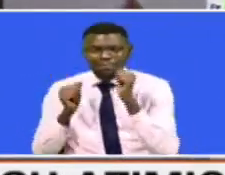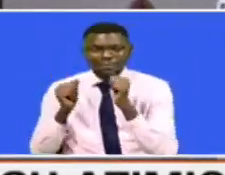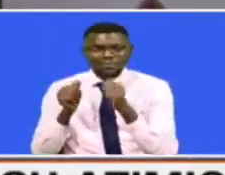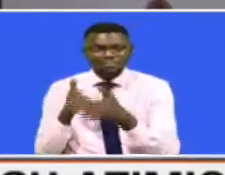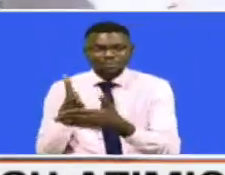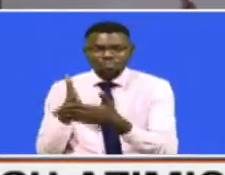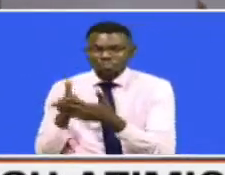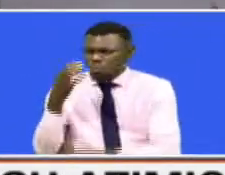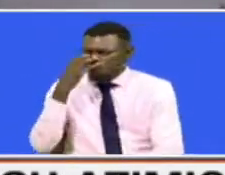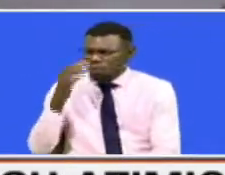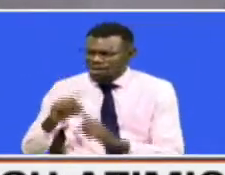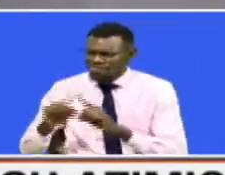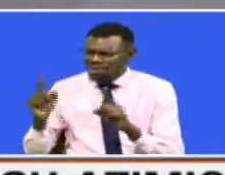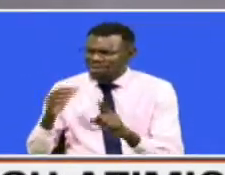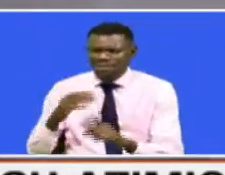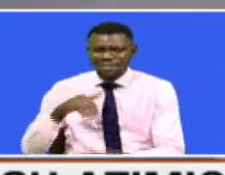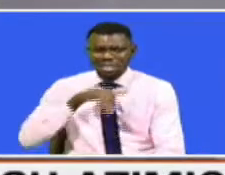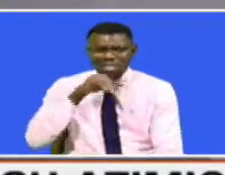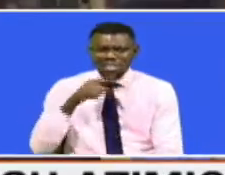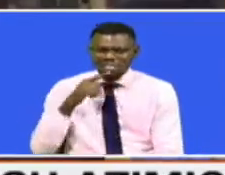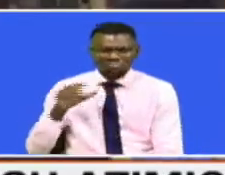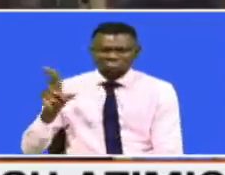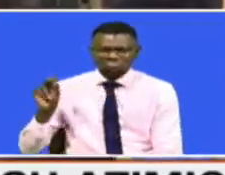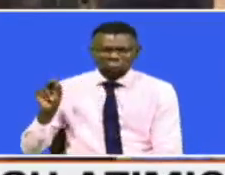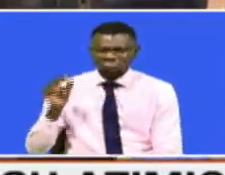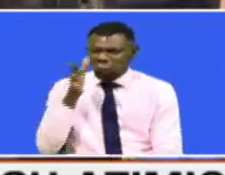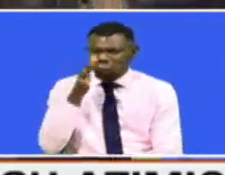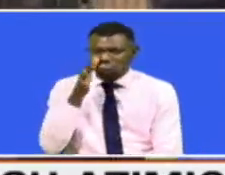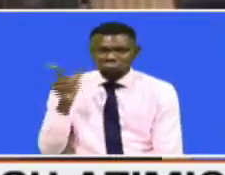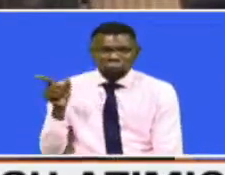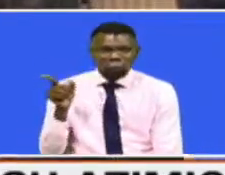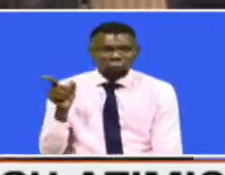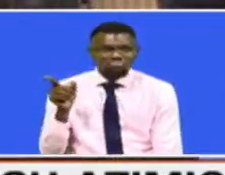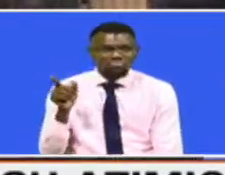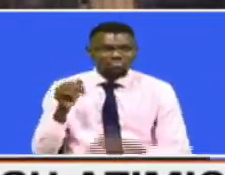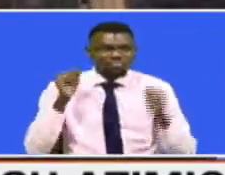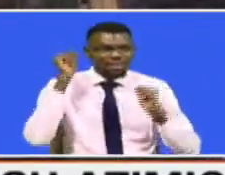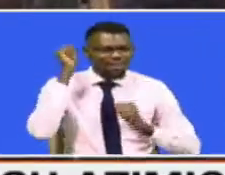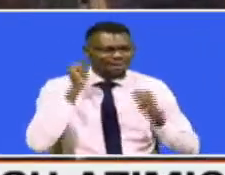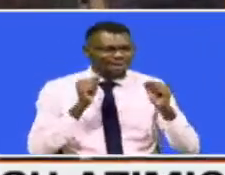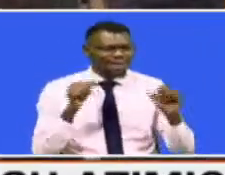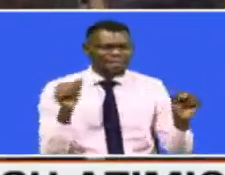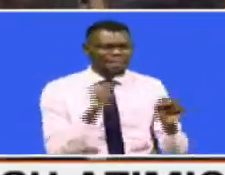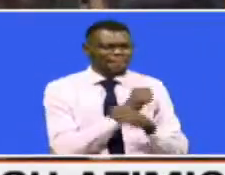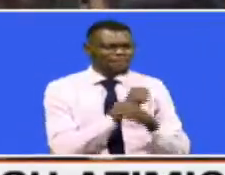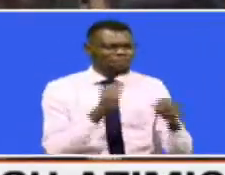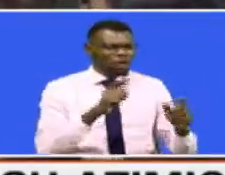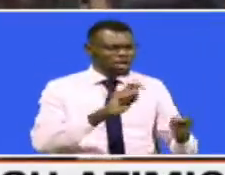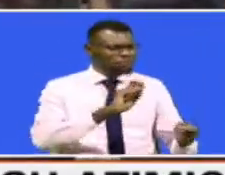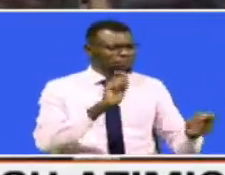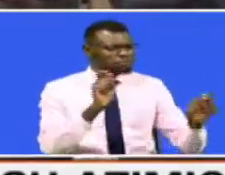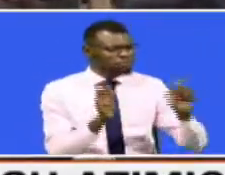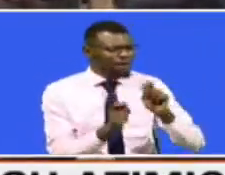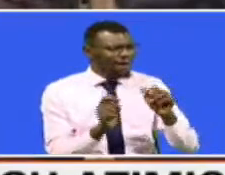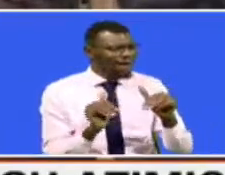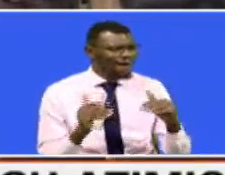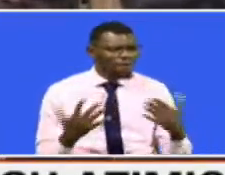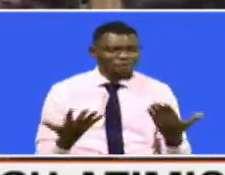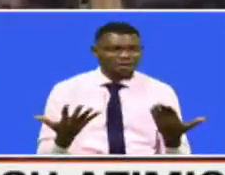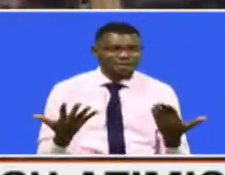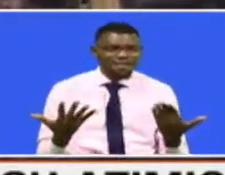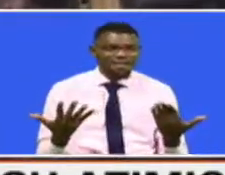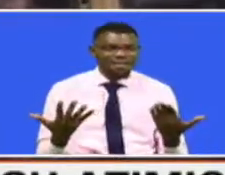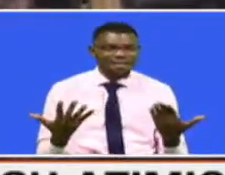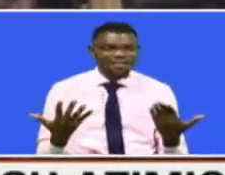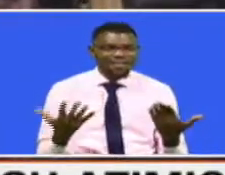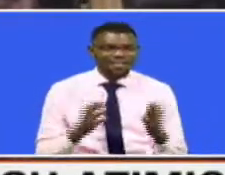kauli ambayo Raila amepuuzilia mbali. The military could not have done a coup against itself. That actually